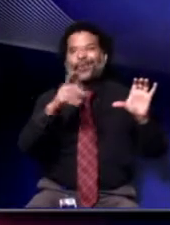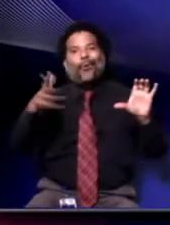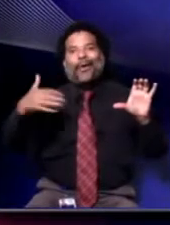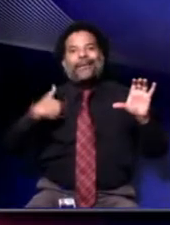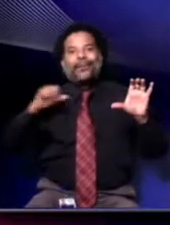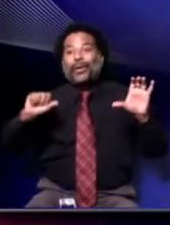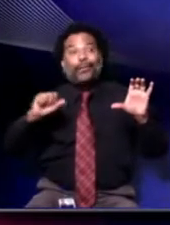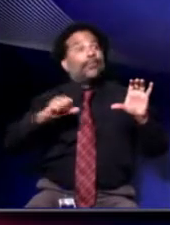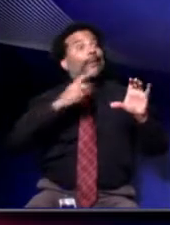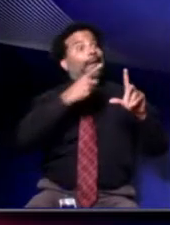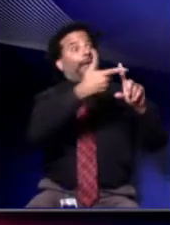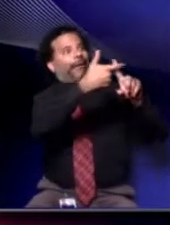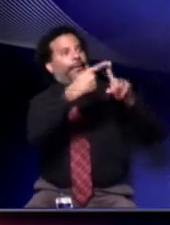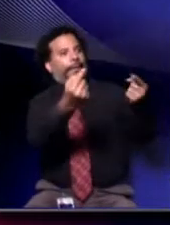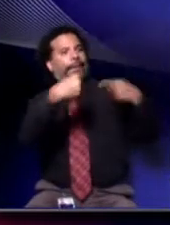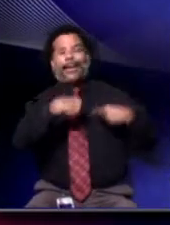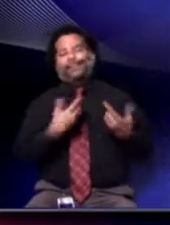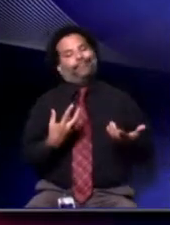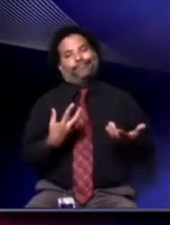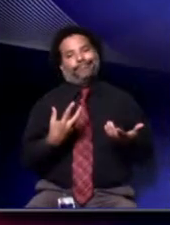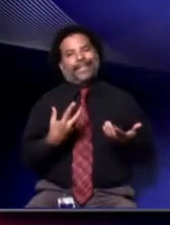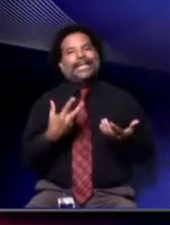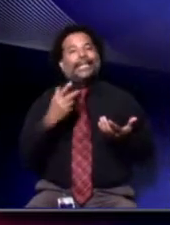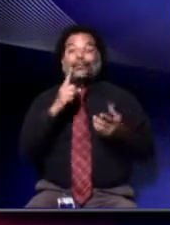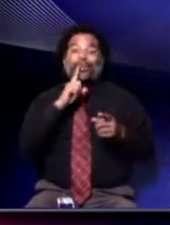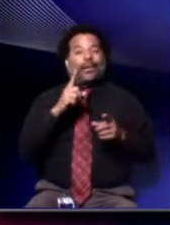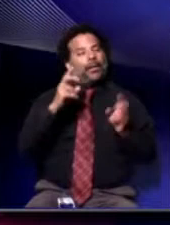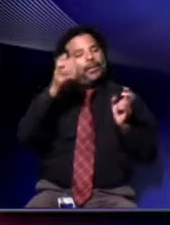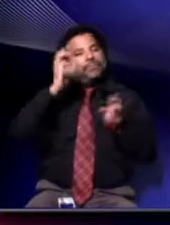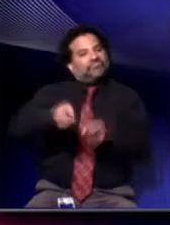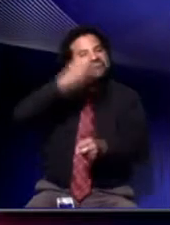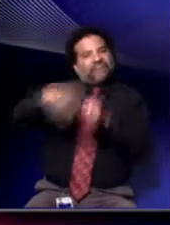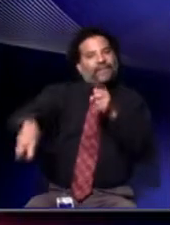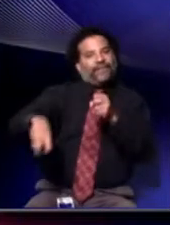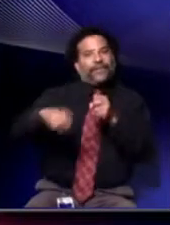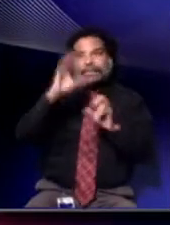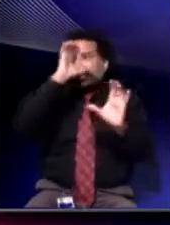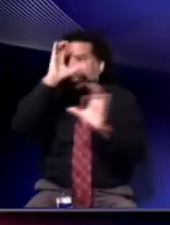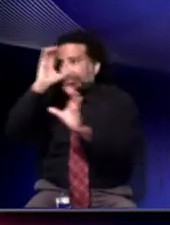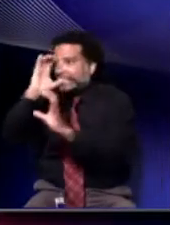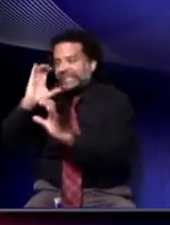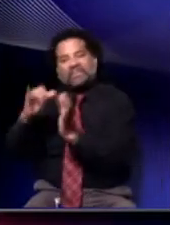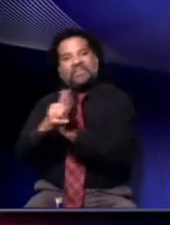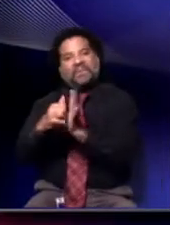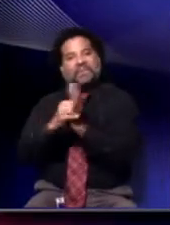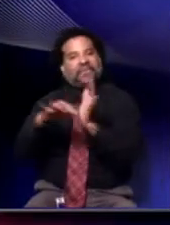It's just harder to find. It's like looking for a unicorn. Okay.